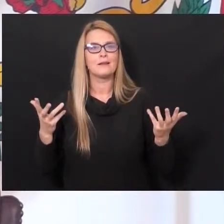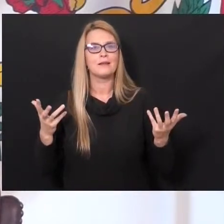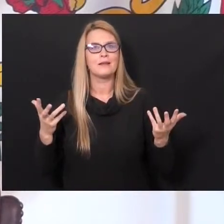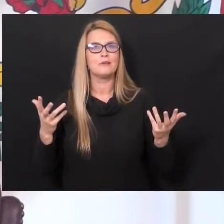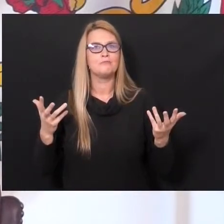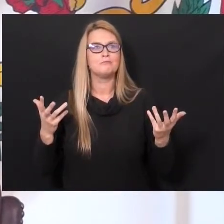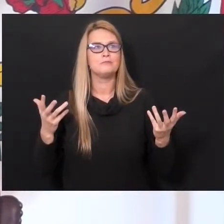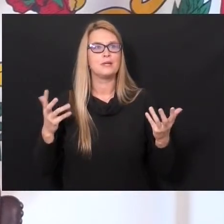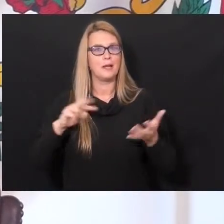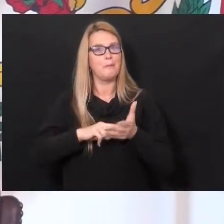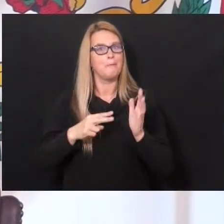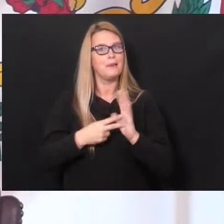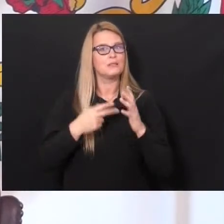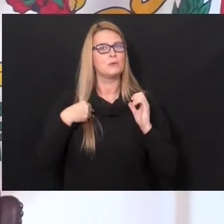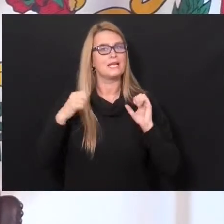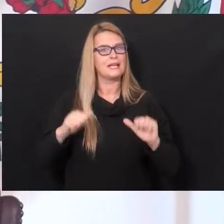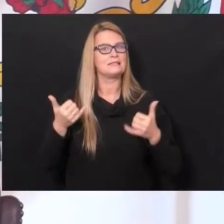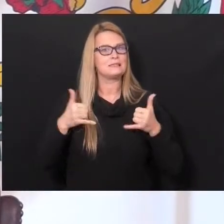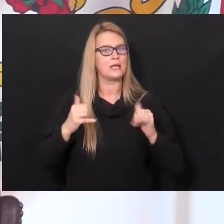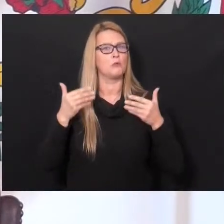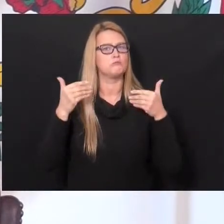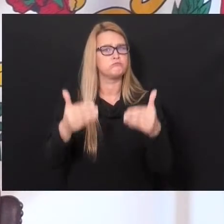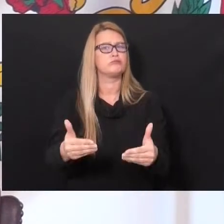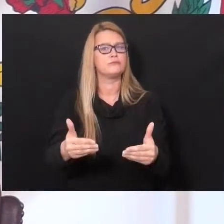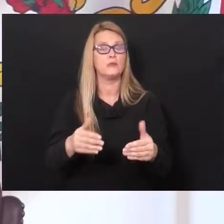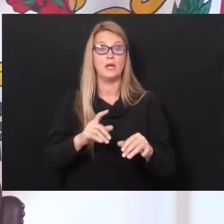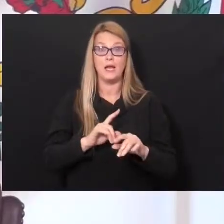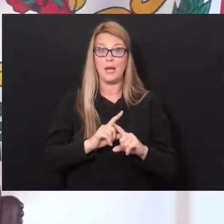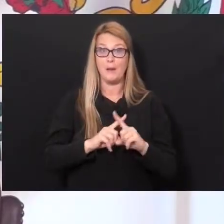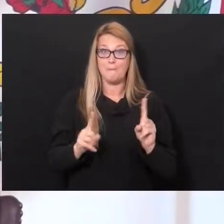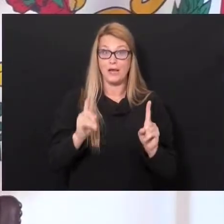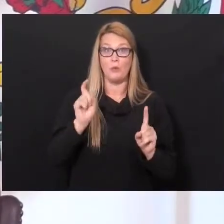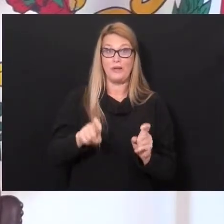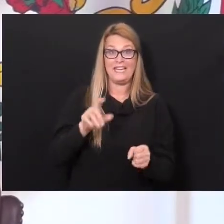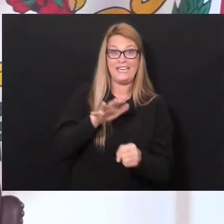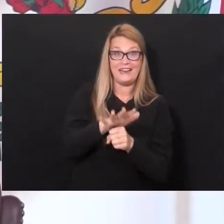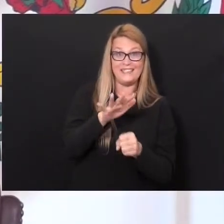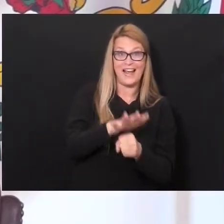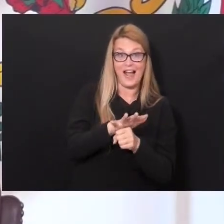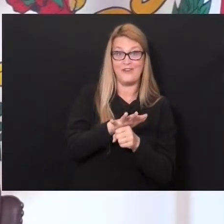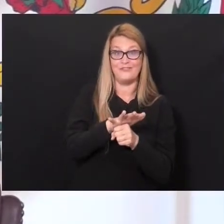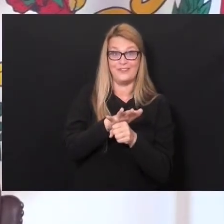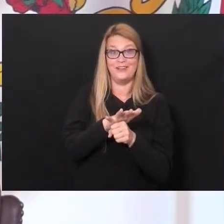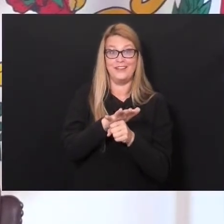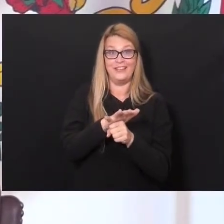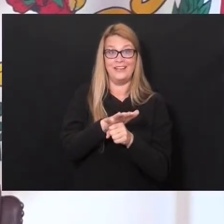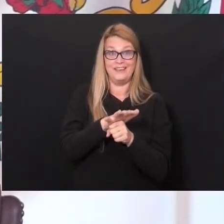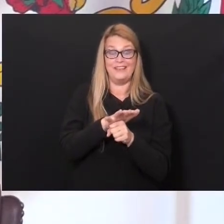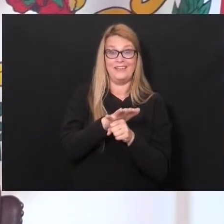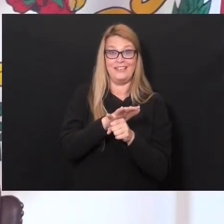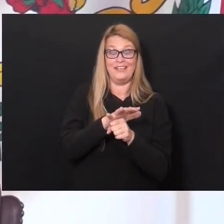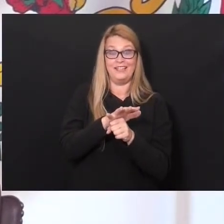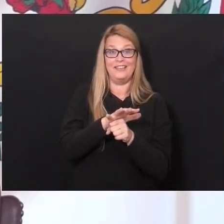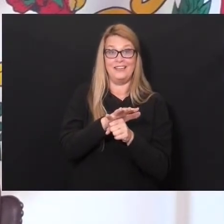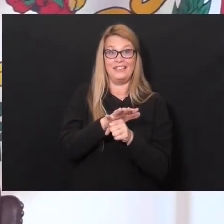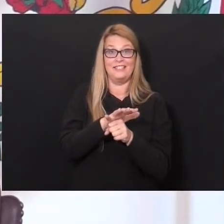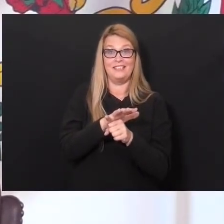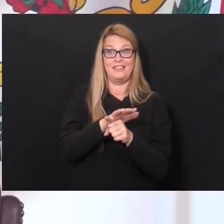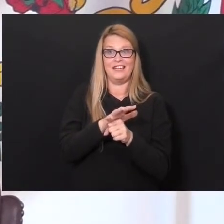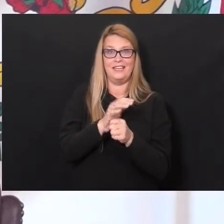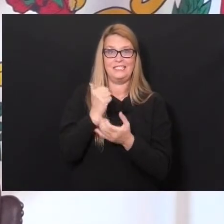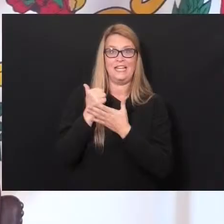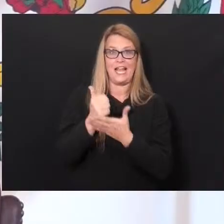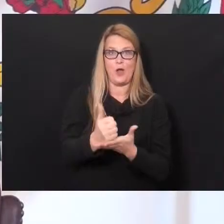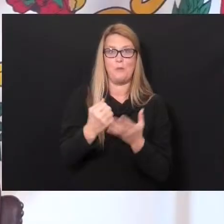we're still walking, aren't we? But if we don't put enough in the shoe that really and truly, there's no